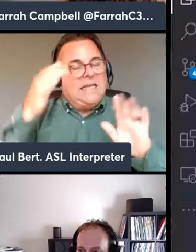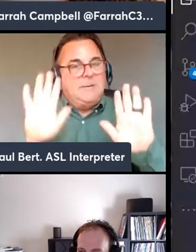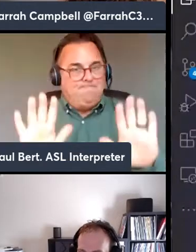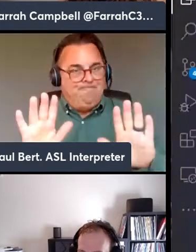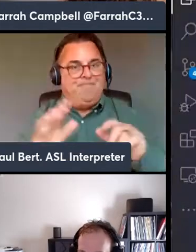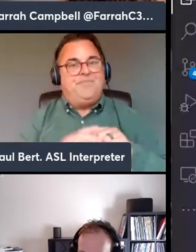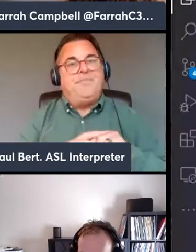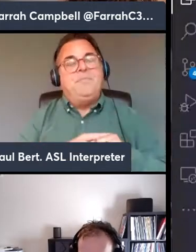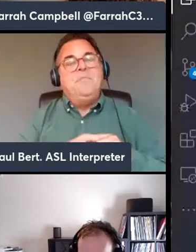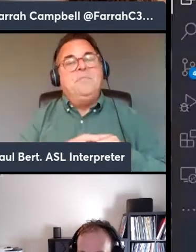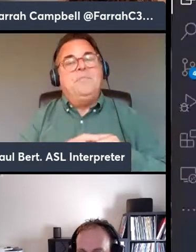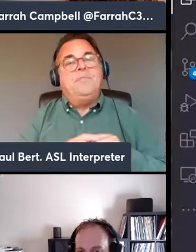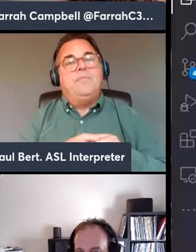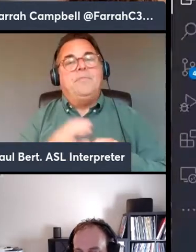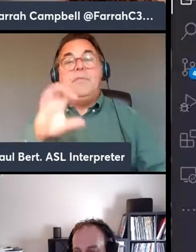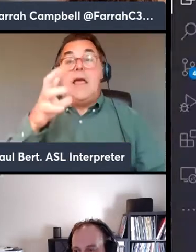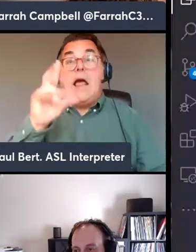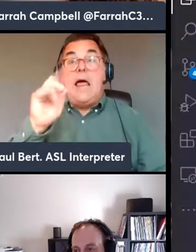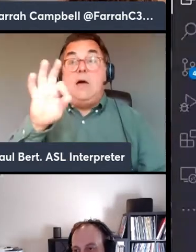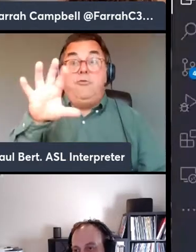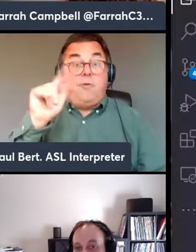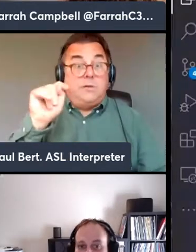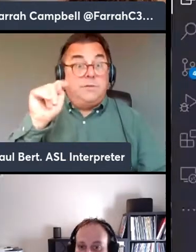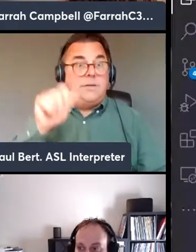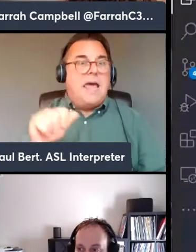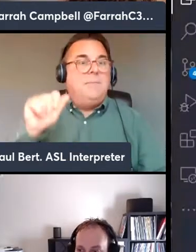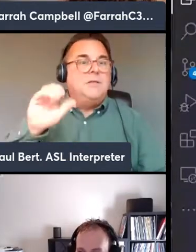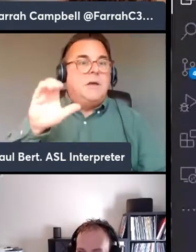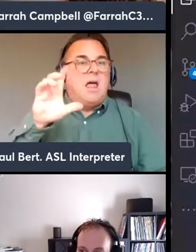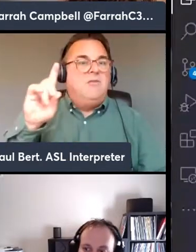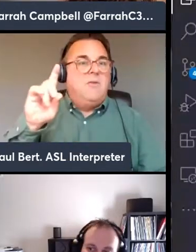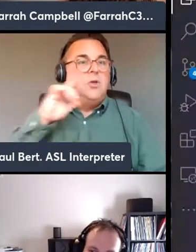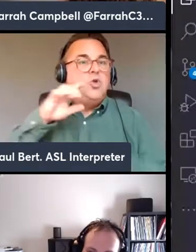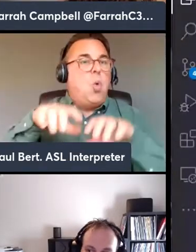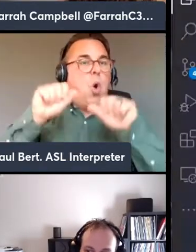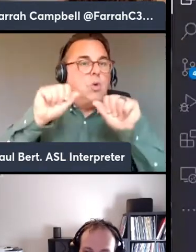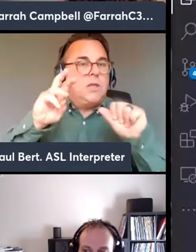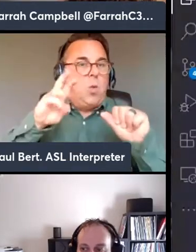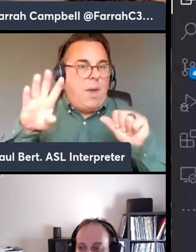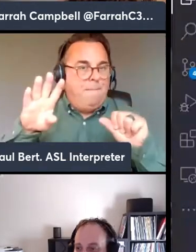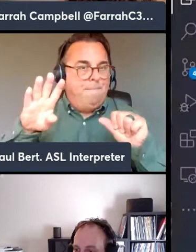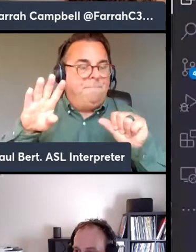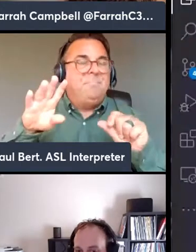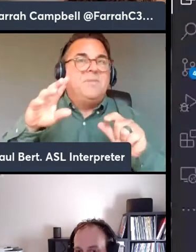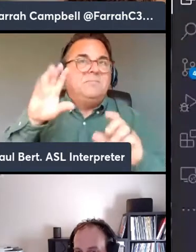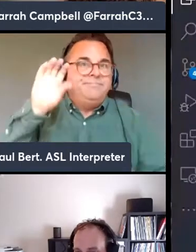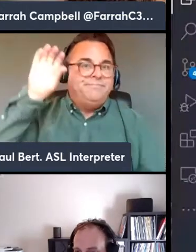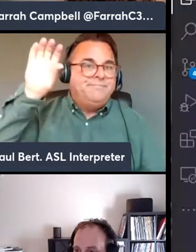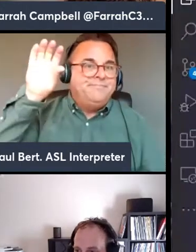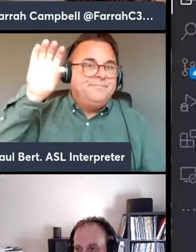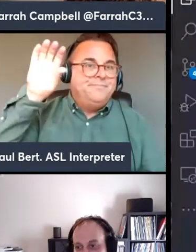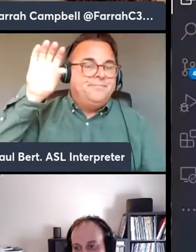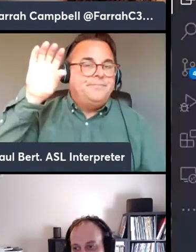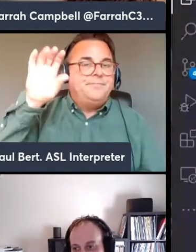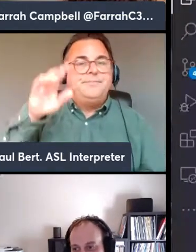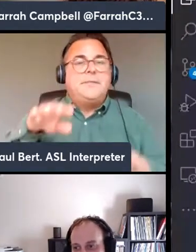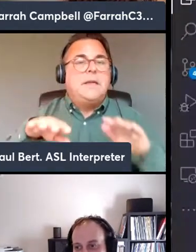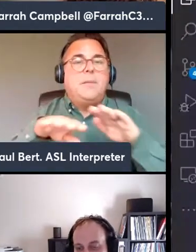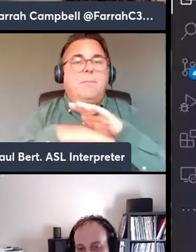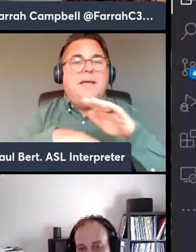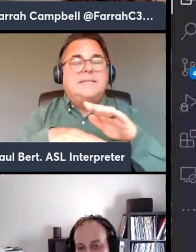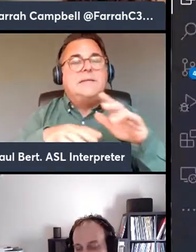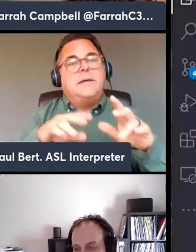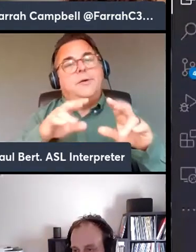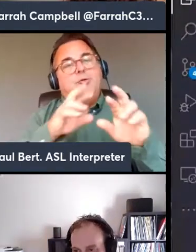you know, we use the Amazon CloudFront, to host a lot of these web pages so that we can get out there. This is just a basic React